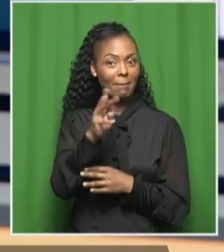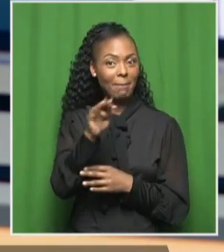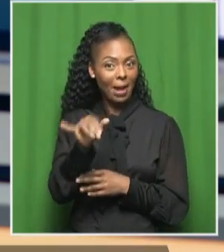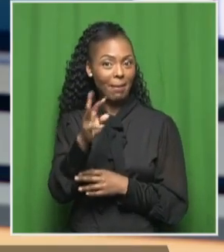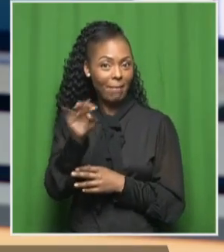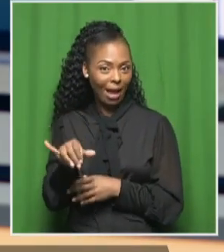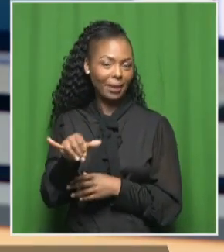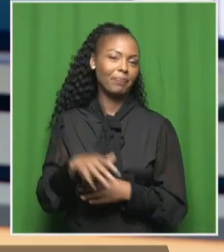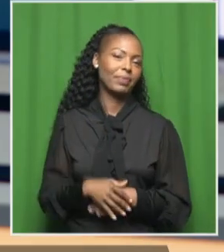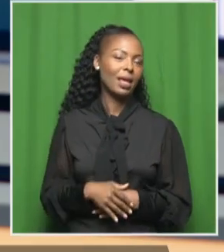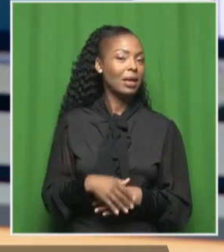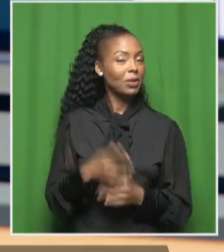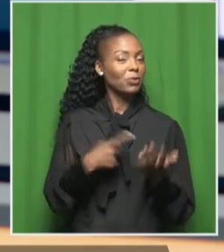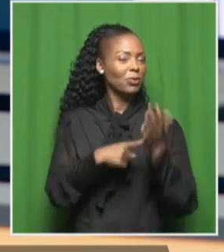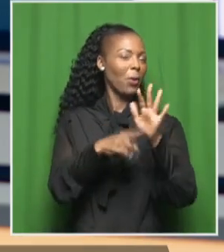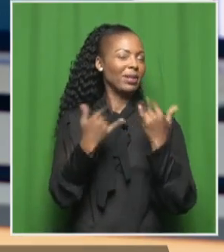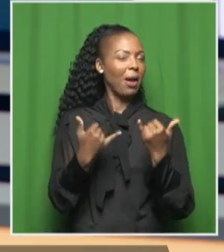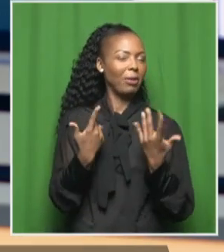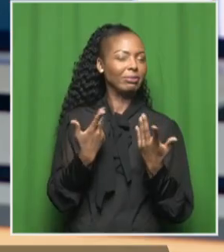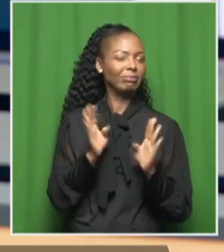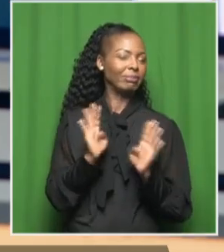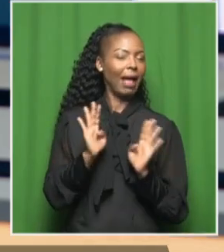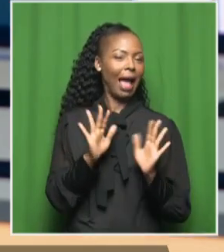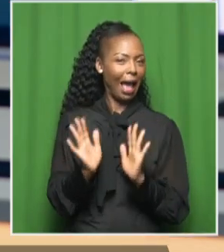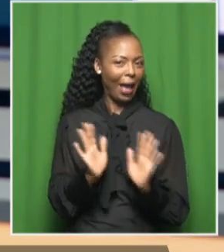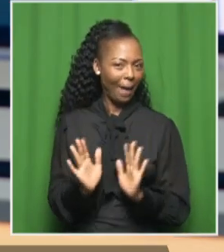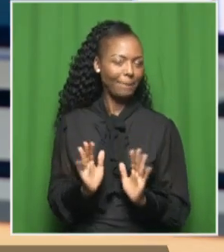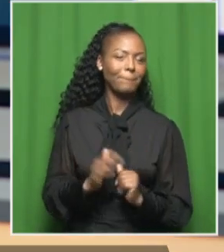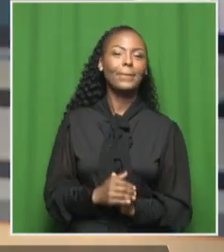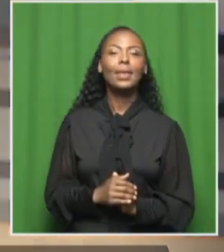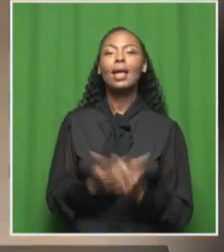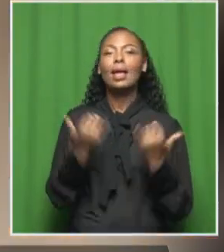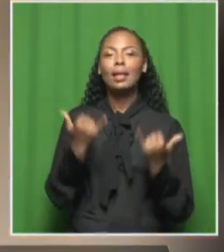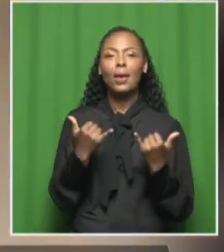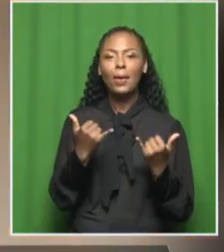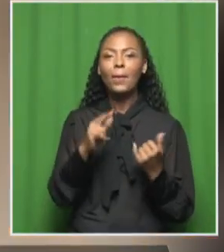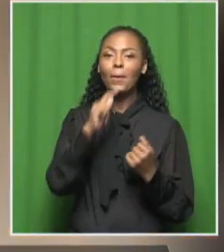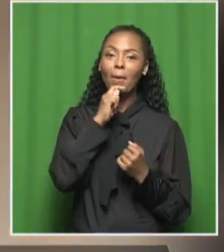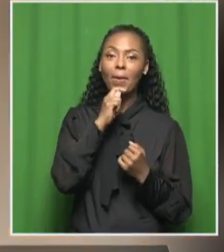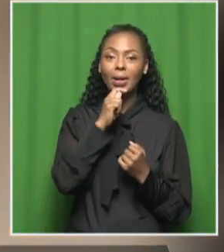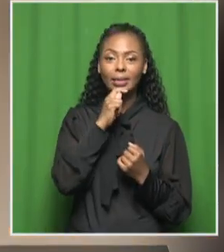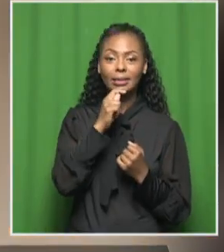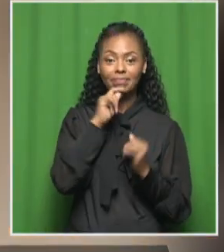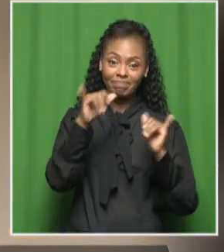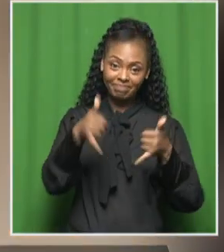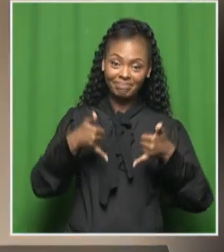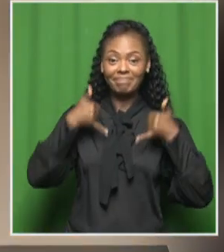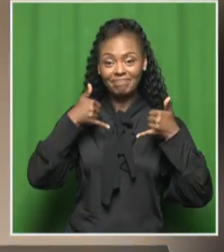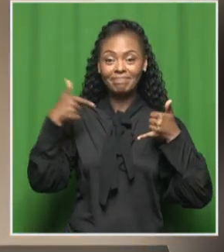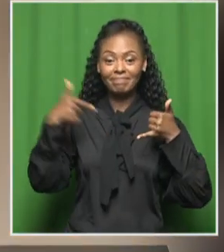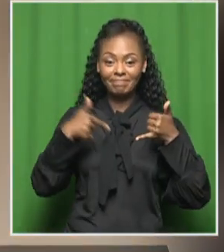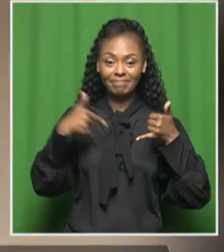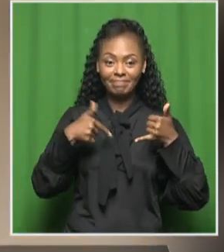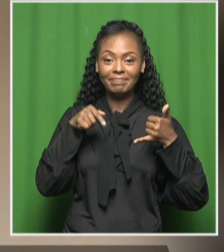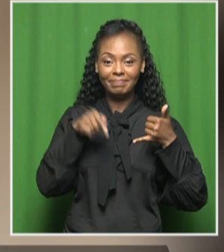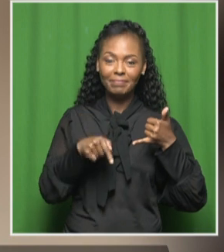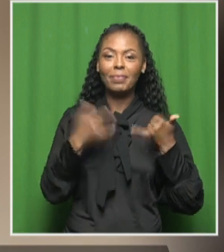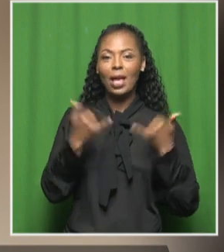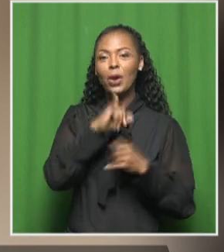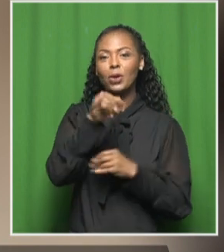mood right. Our producer's been telling us to get the mood right all morning. We have two-time Grammy-nominated American singer, songwriter and producer